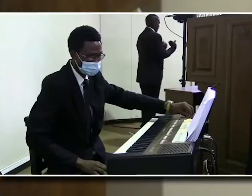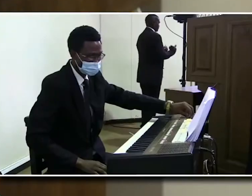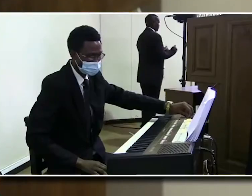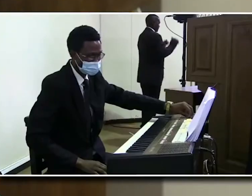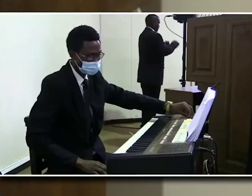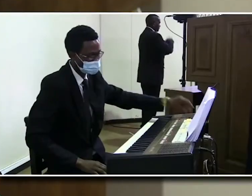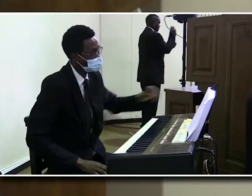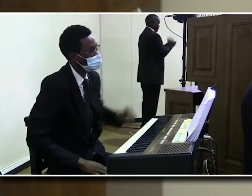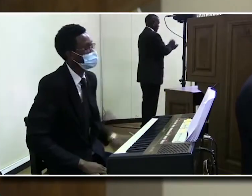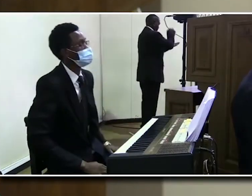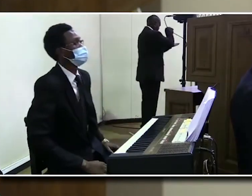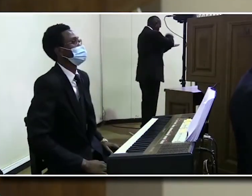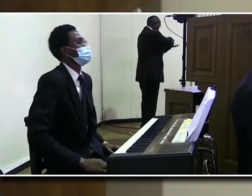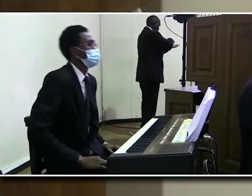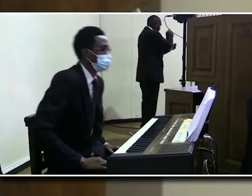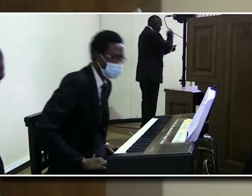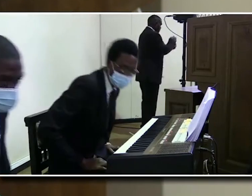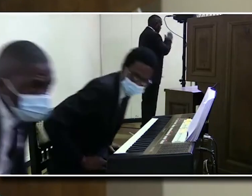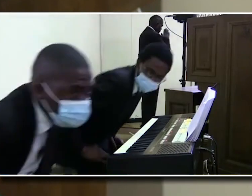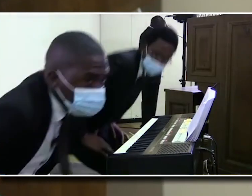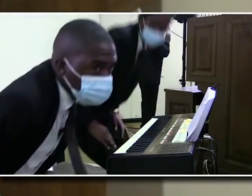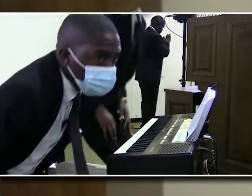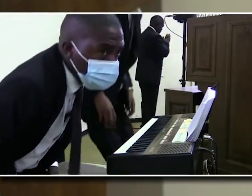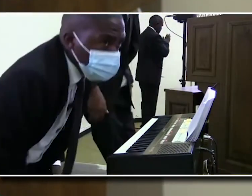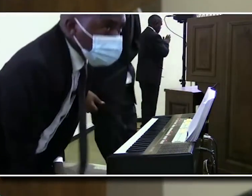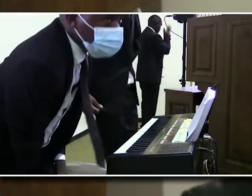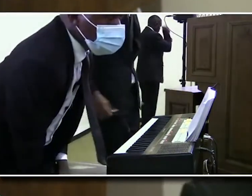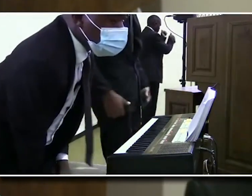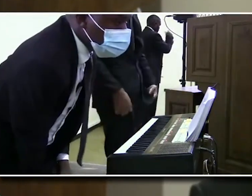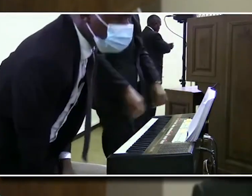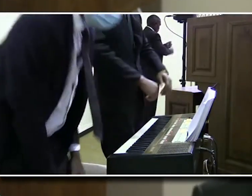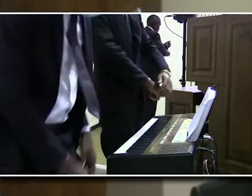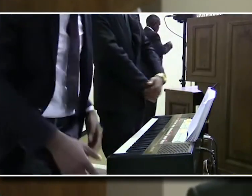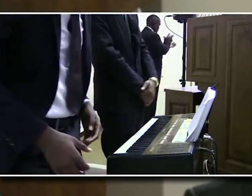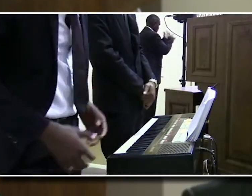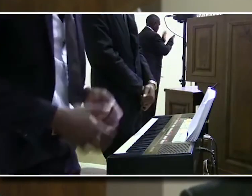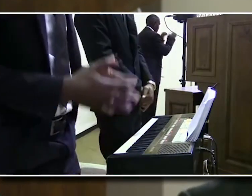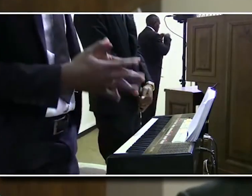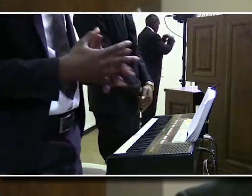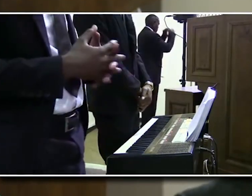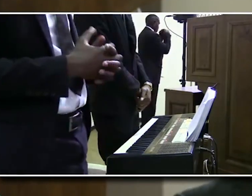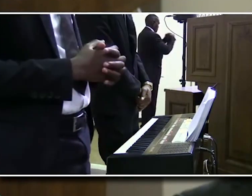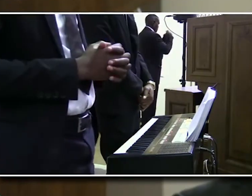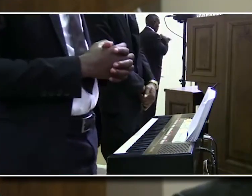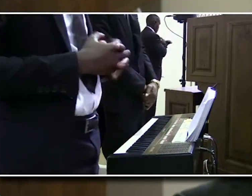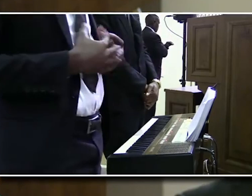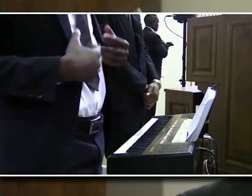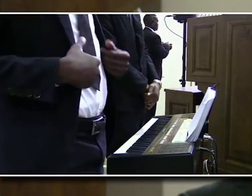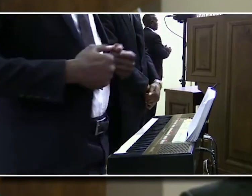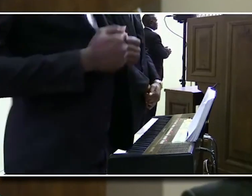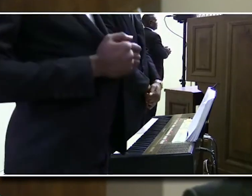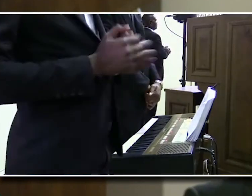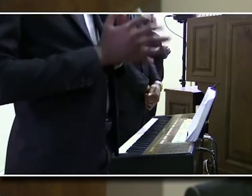Stand up and say the prayer which the Lord Jesus Christ taught us. Our Father in